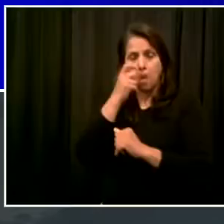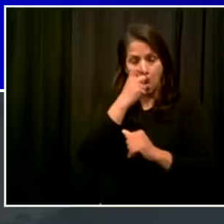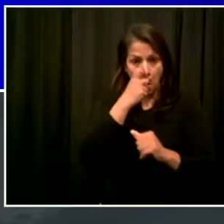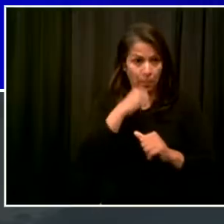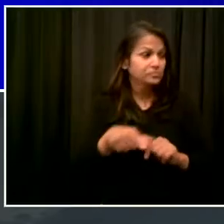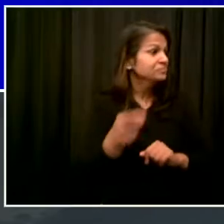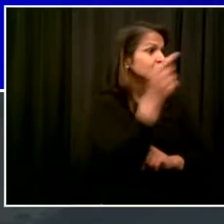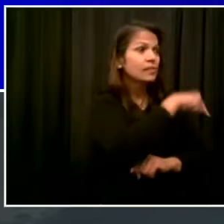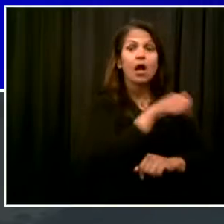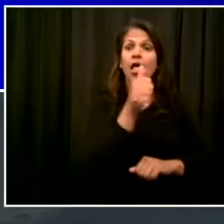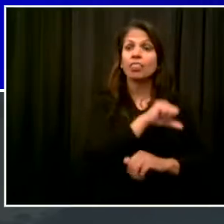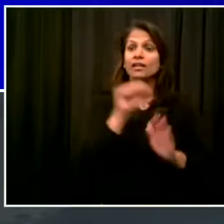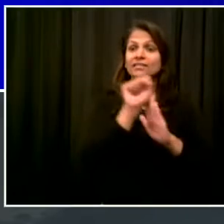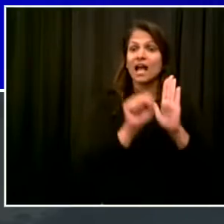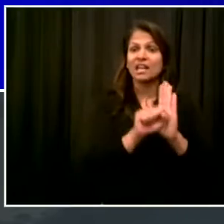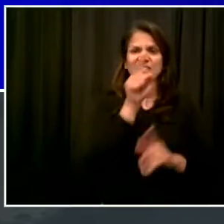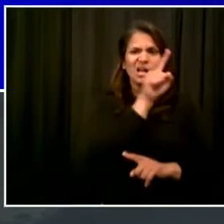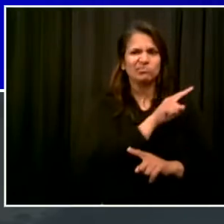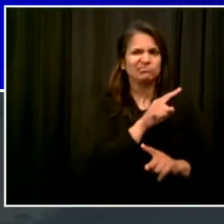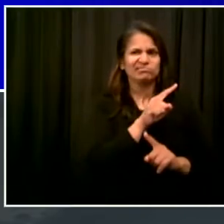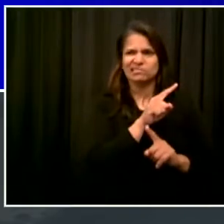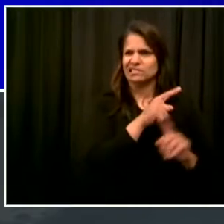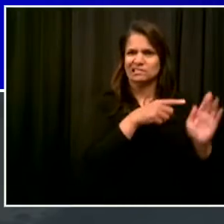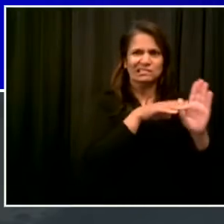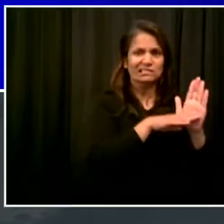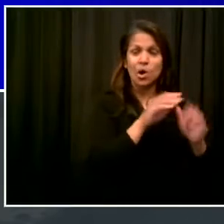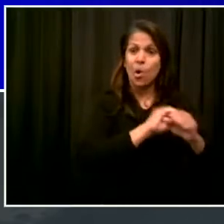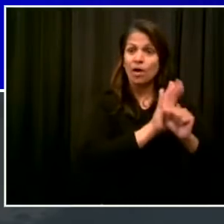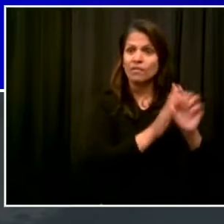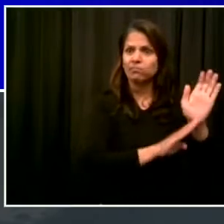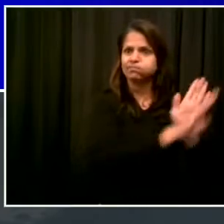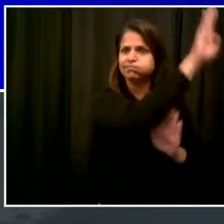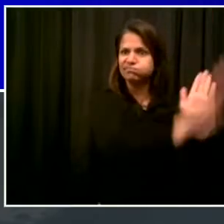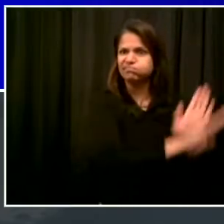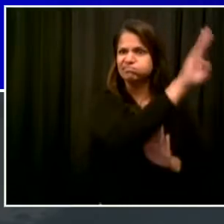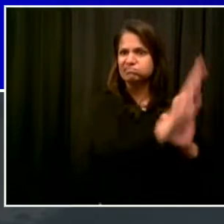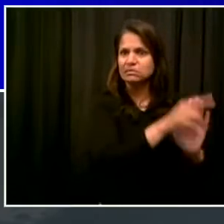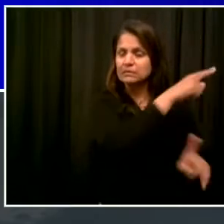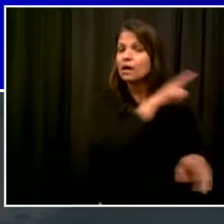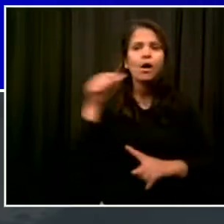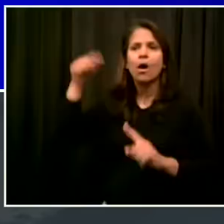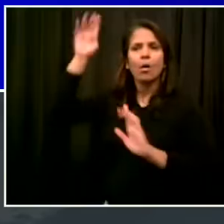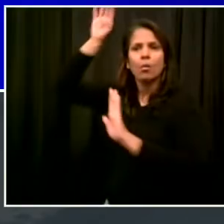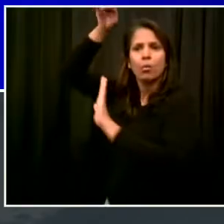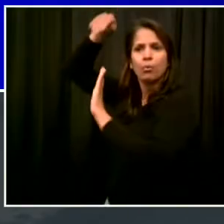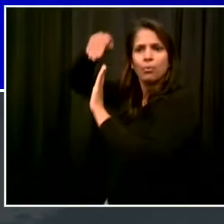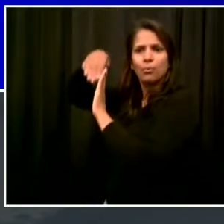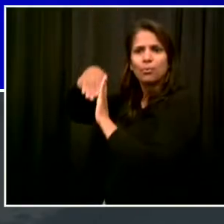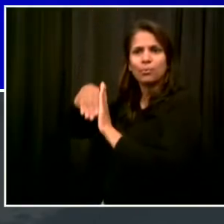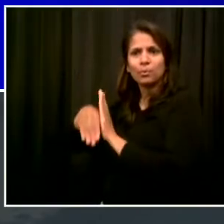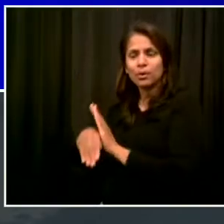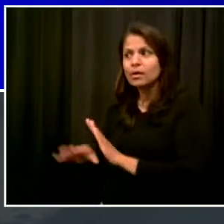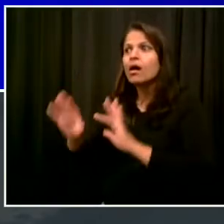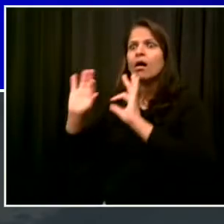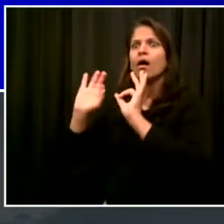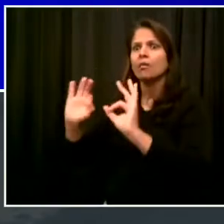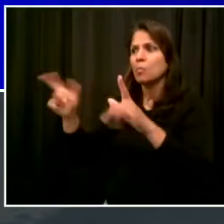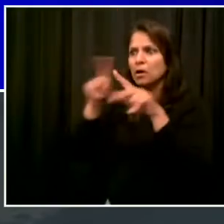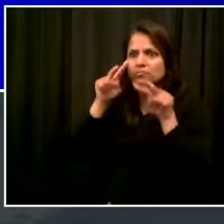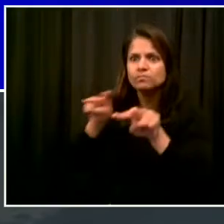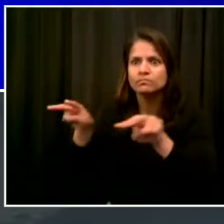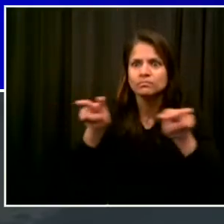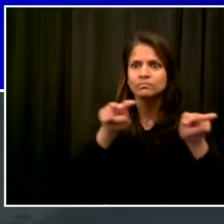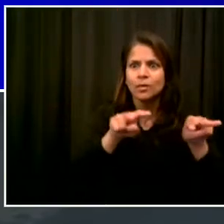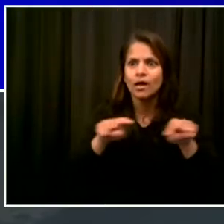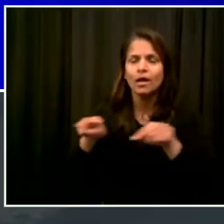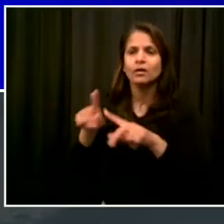resurgence of this disease. We're not going to let it happen here. We're going to be smart. We can do that. So you have earned another big step. We went